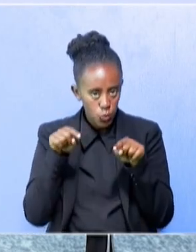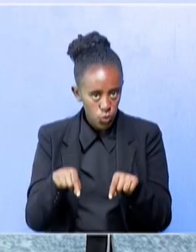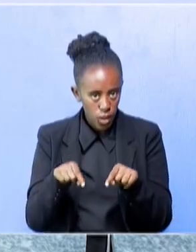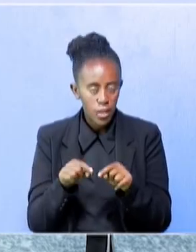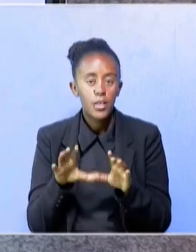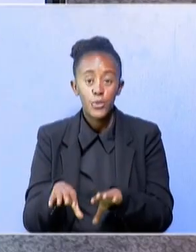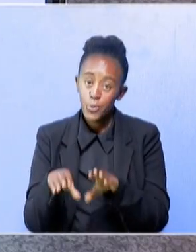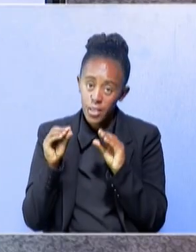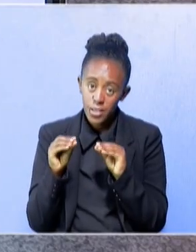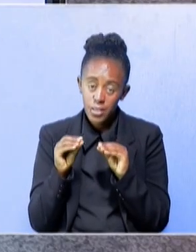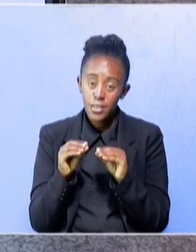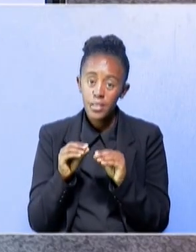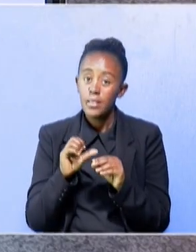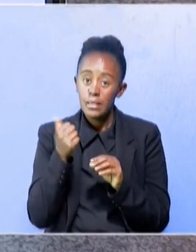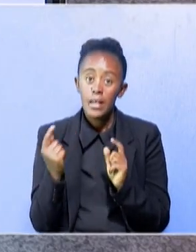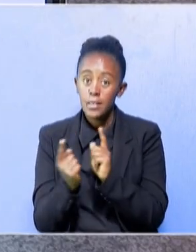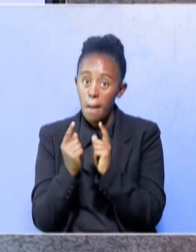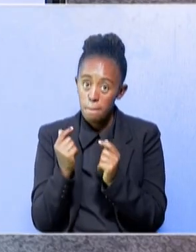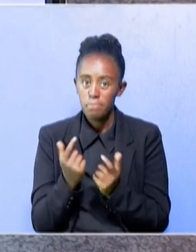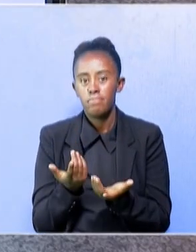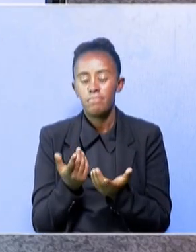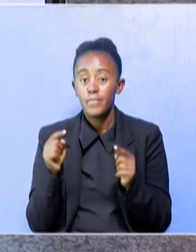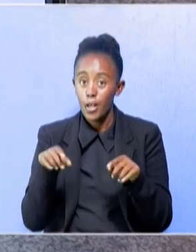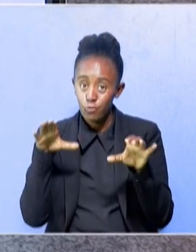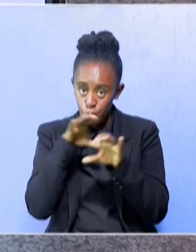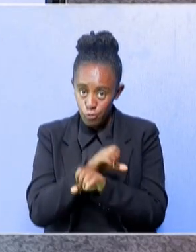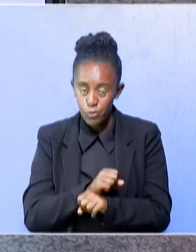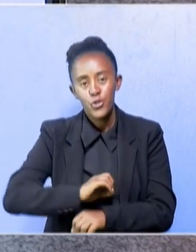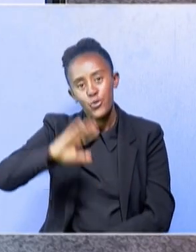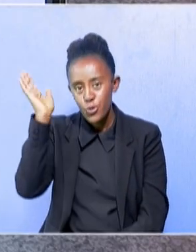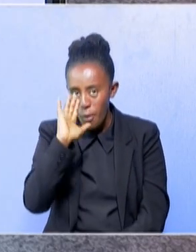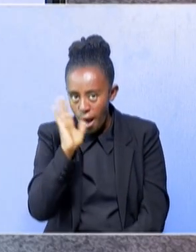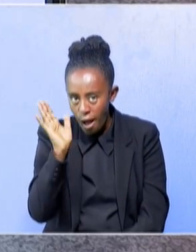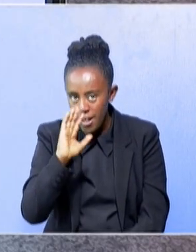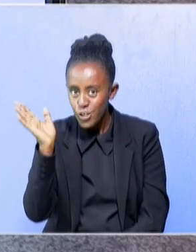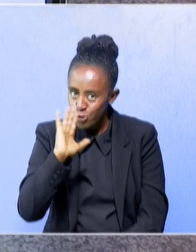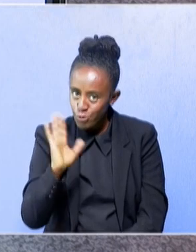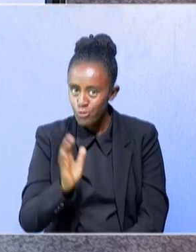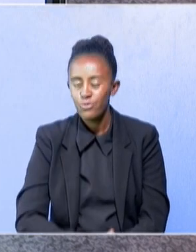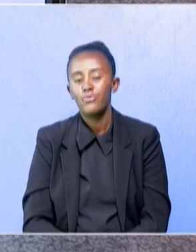students. Until we meet next time, that's all. Goodbye. See you.